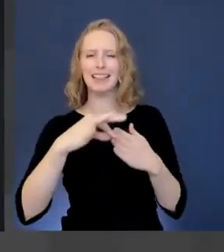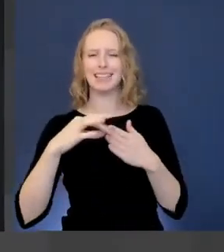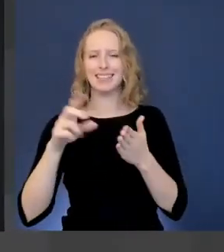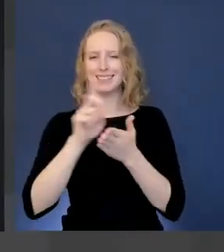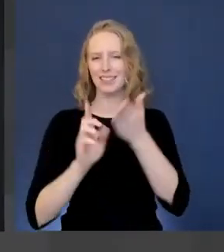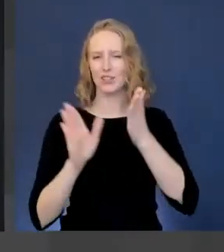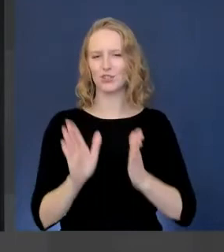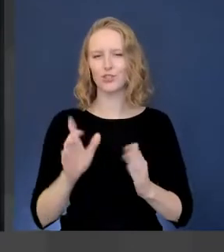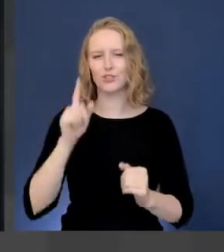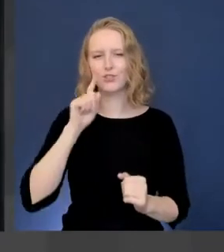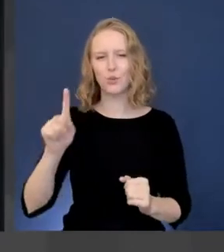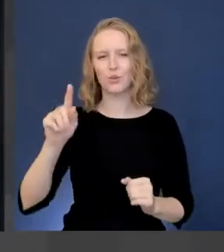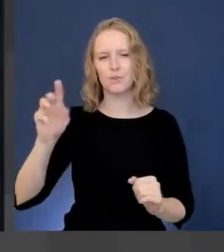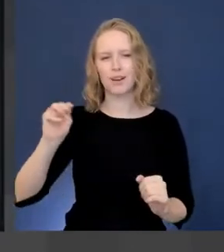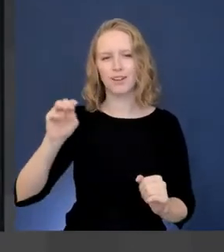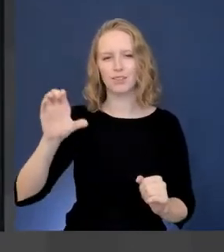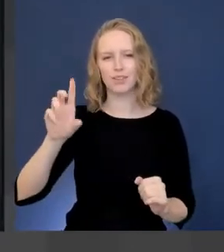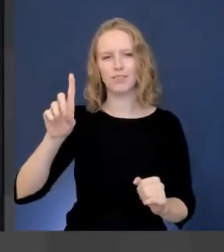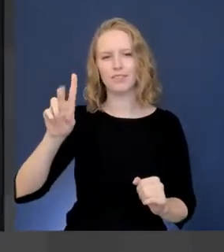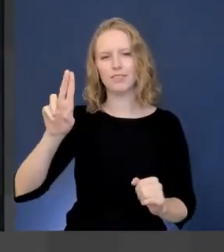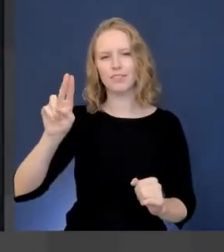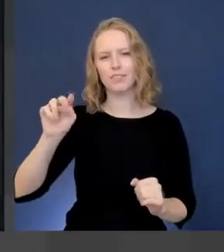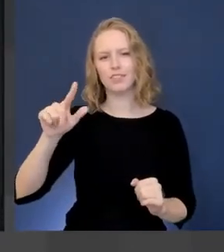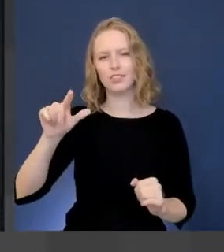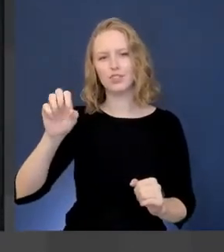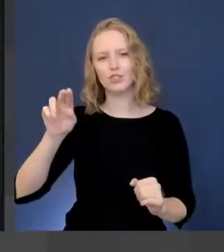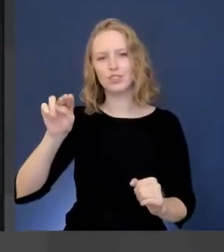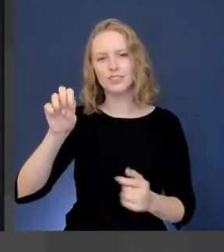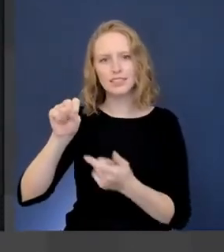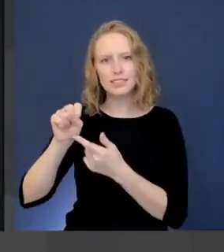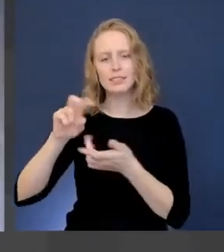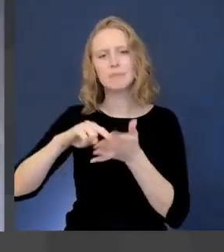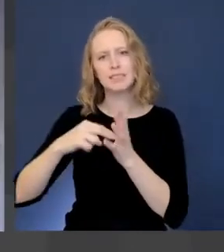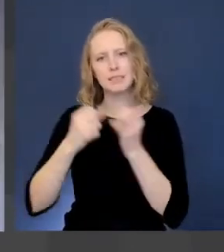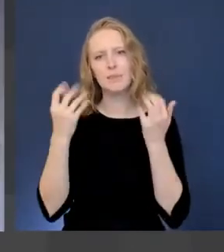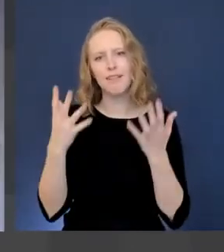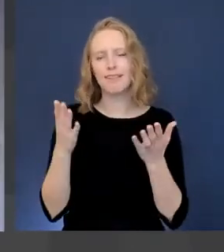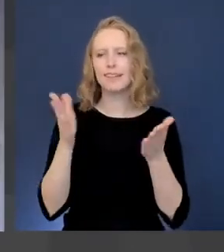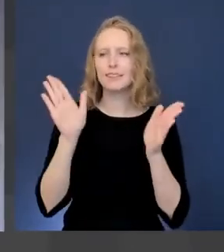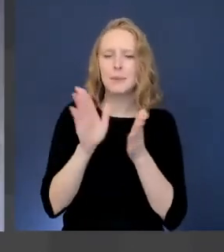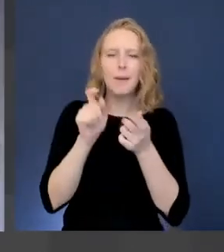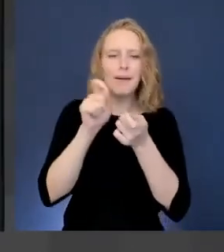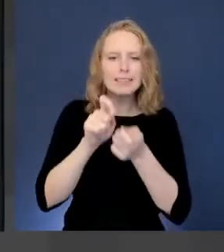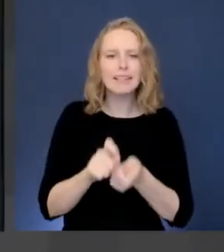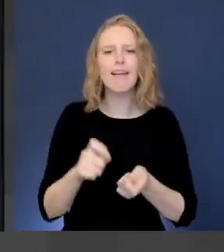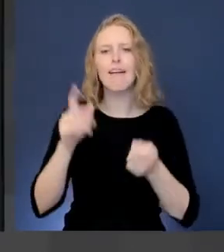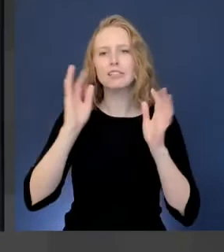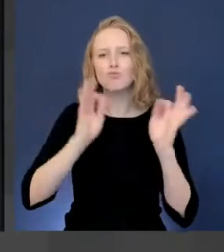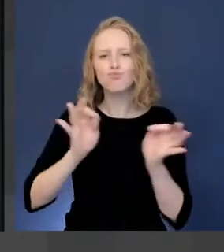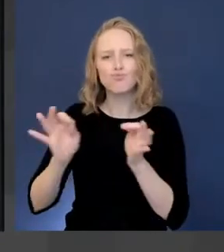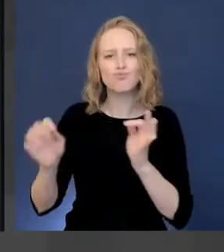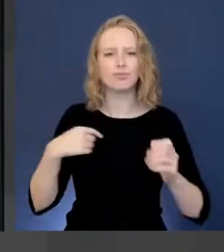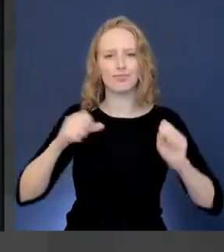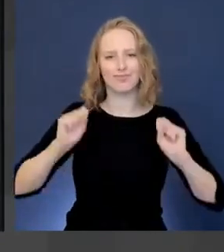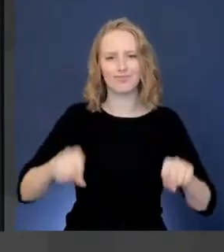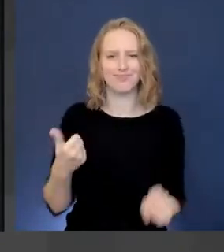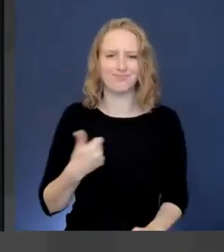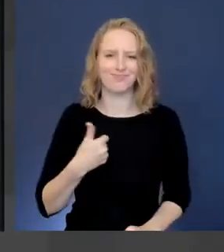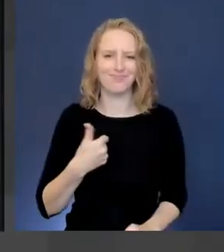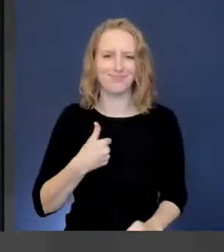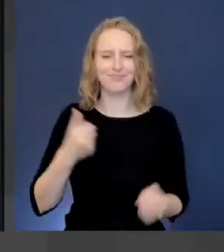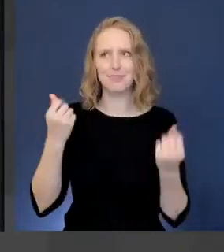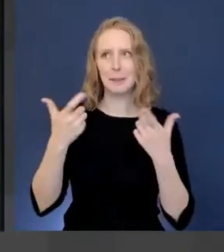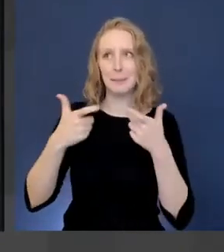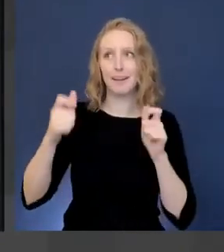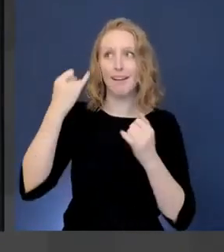means that I get to decide a lot of small things and details and bring a lot of ideas to the table. So hopefully make the game a